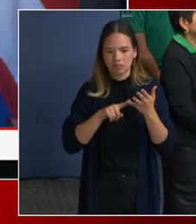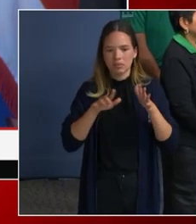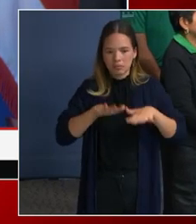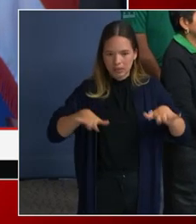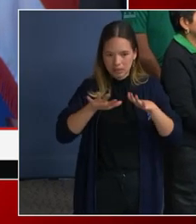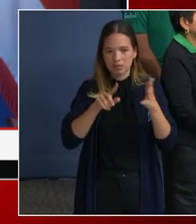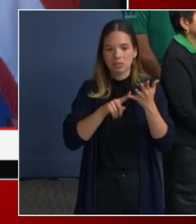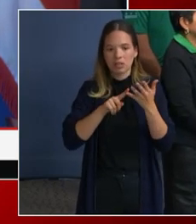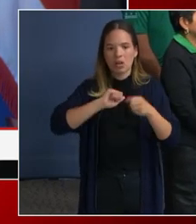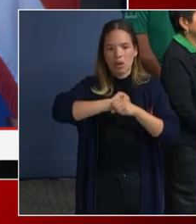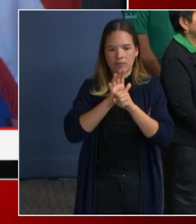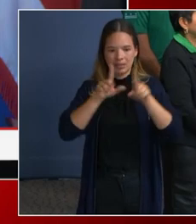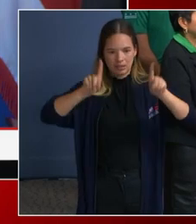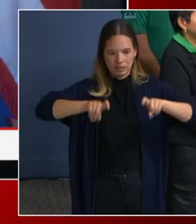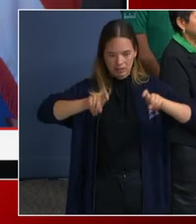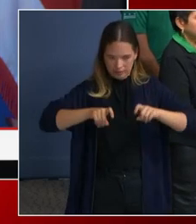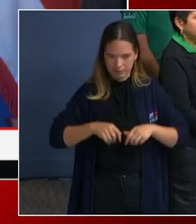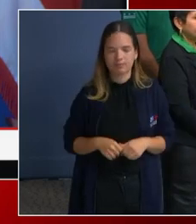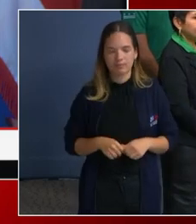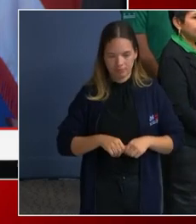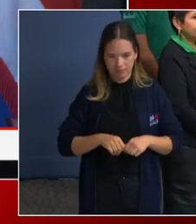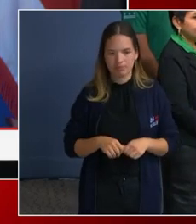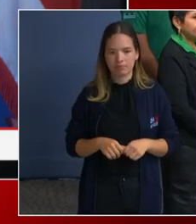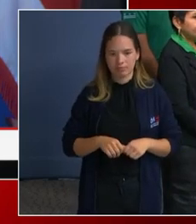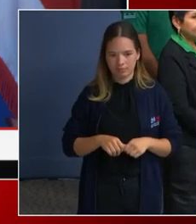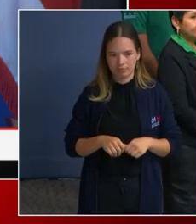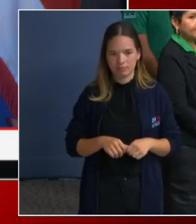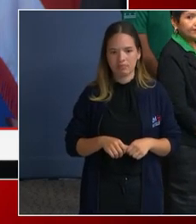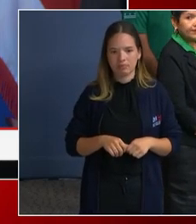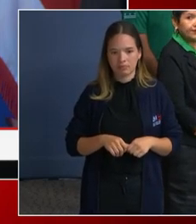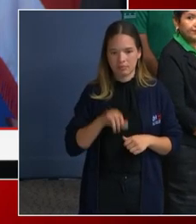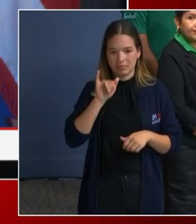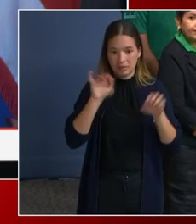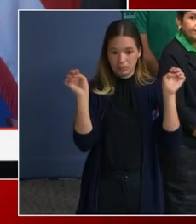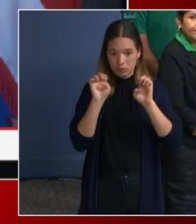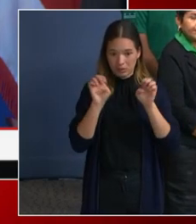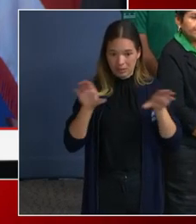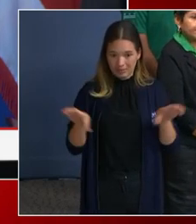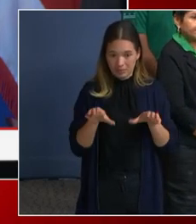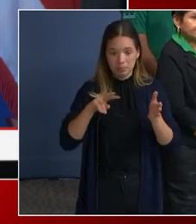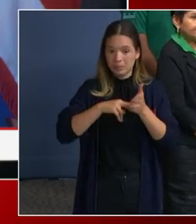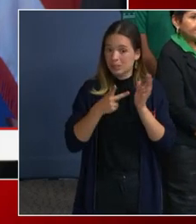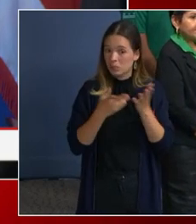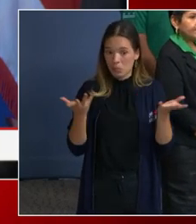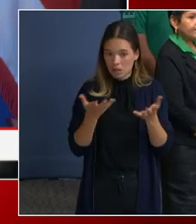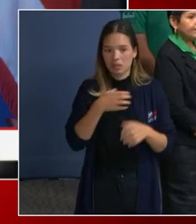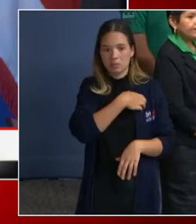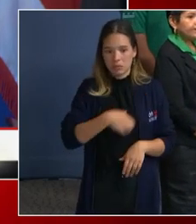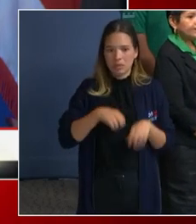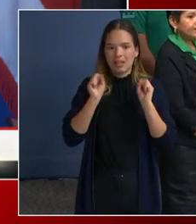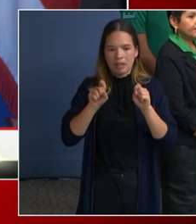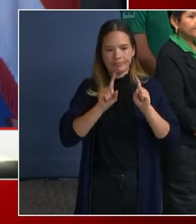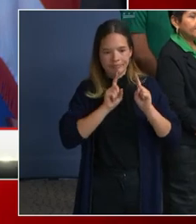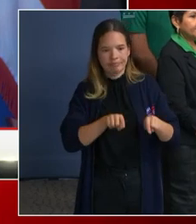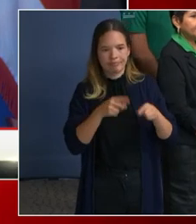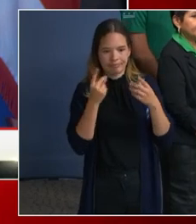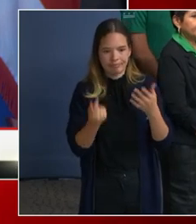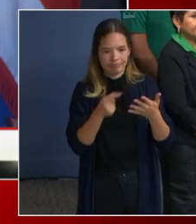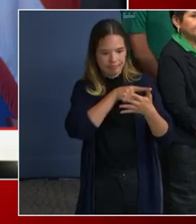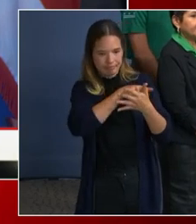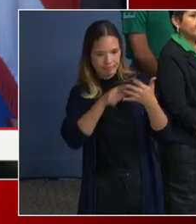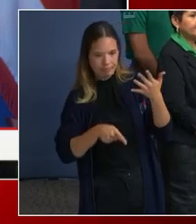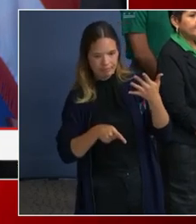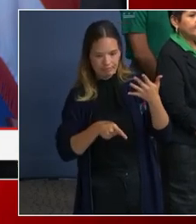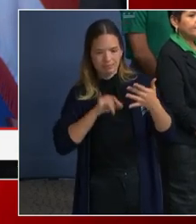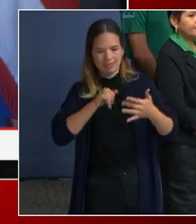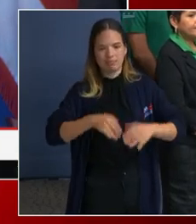This will allow the executive to answer every demand in our letter. And my hope is that all the members who joined me on that letter will